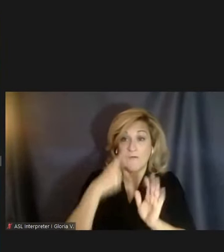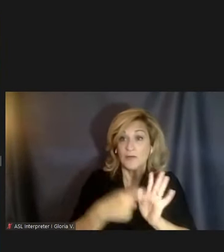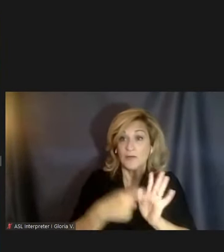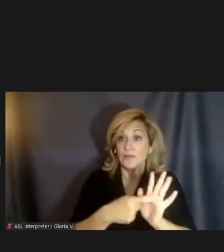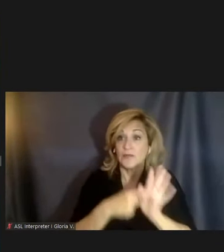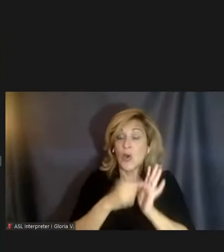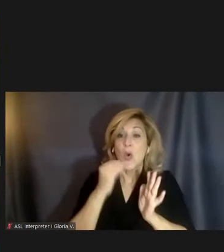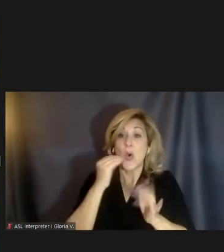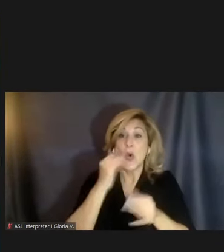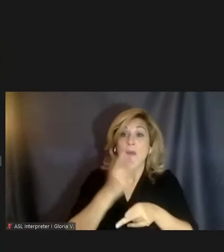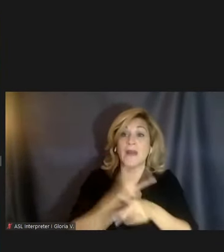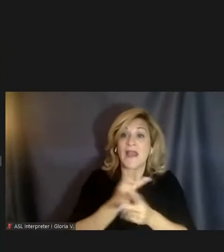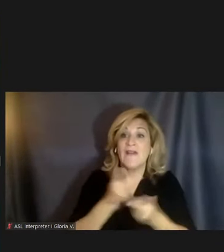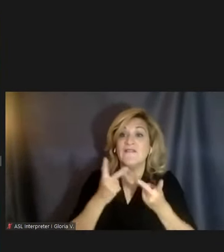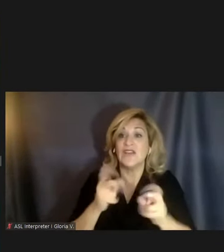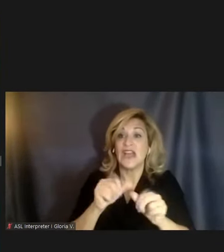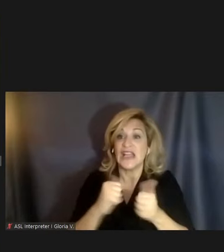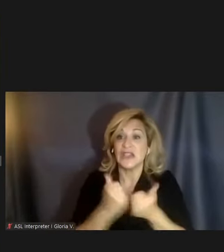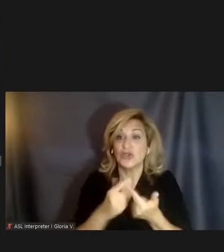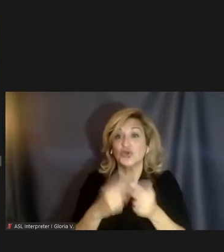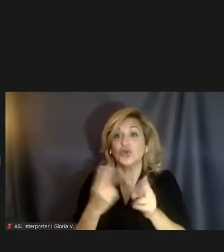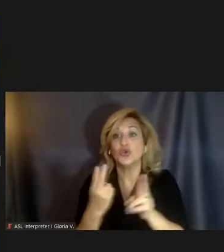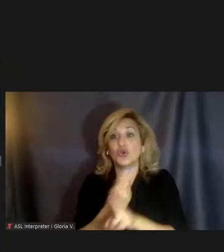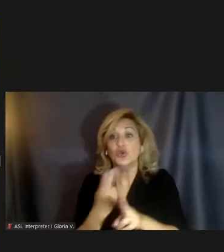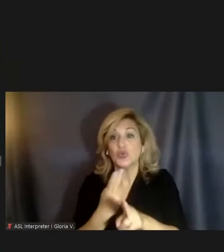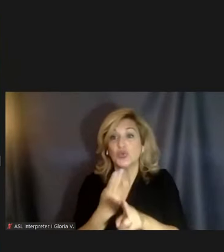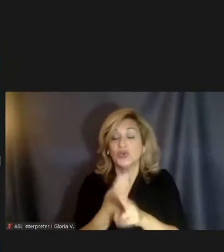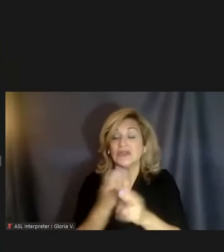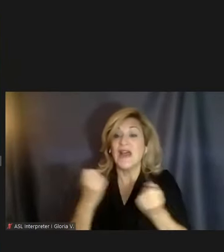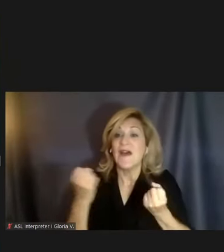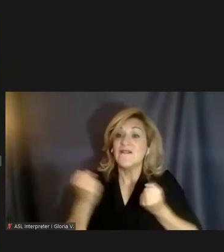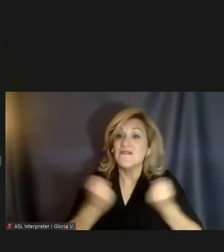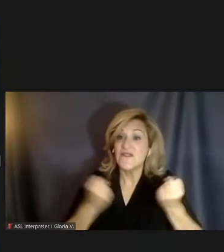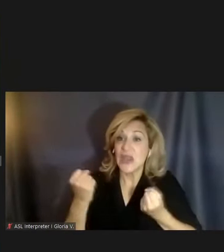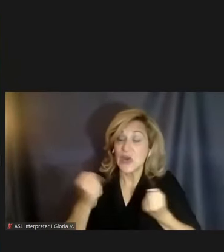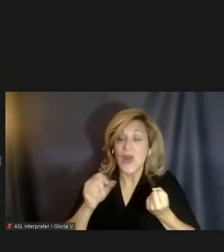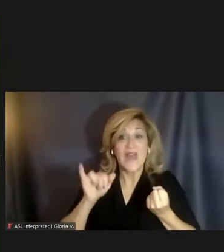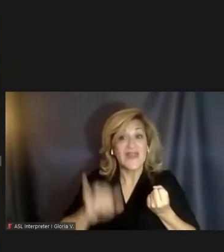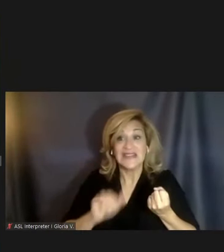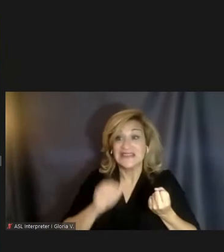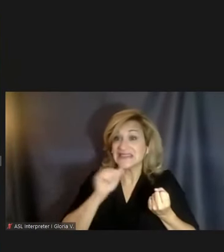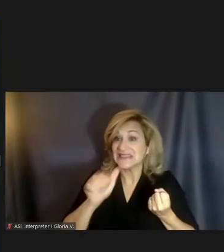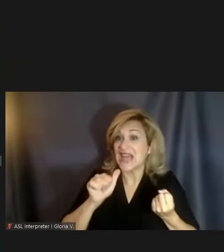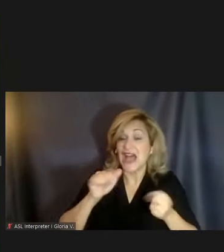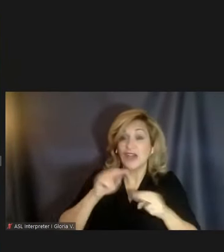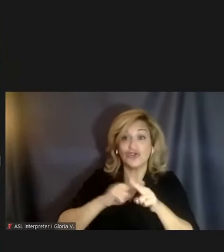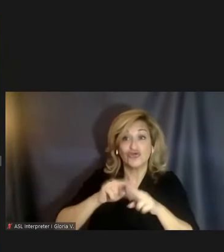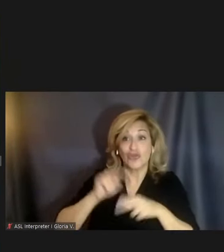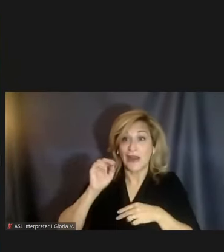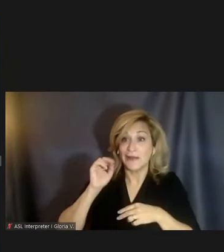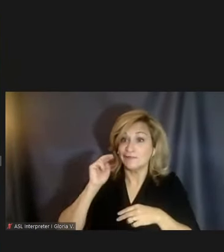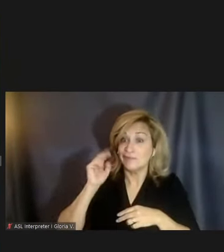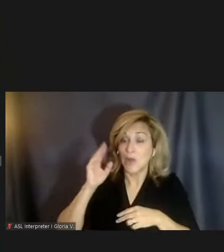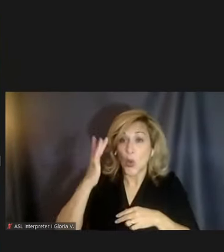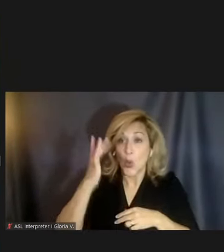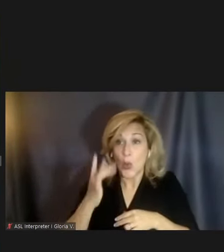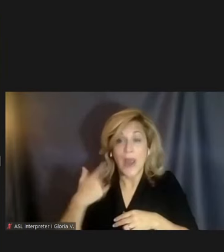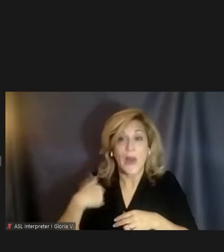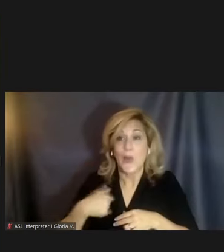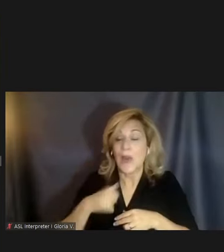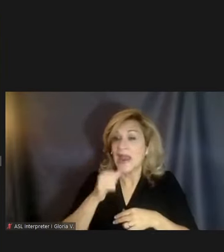agency, to use a vehicle of not public transportation because we would not be able to see enough